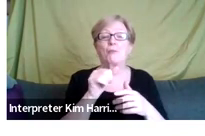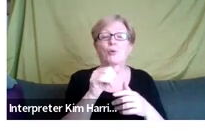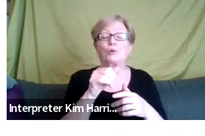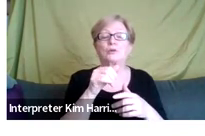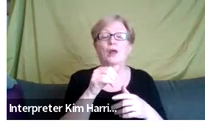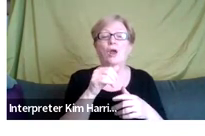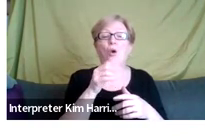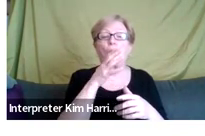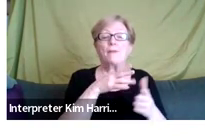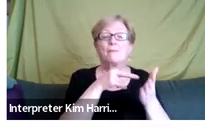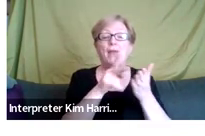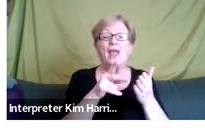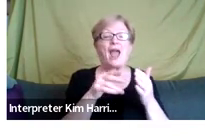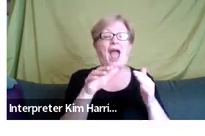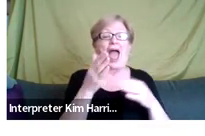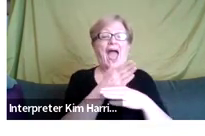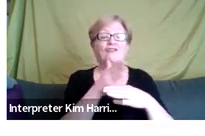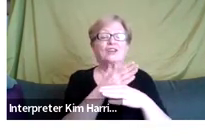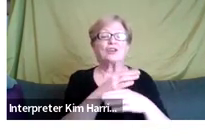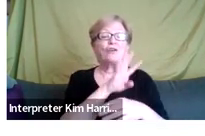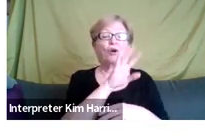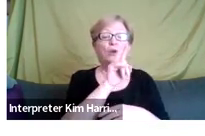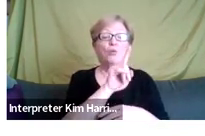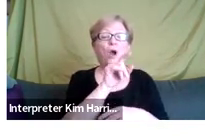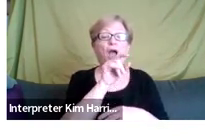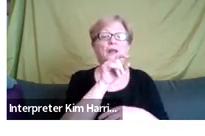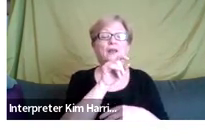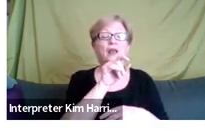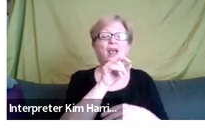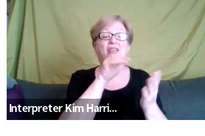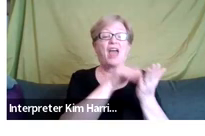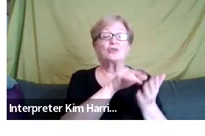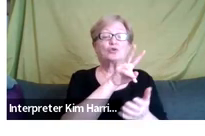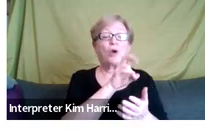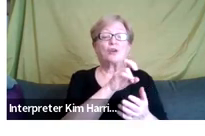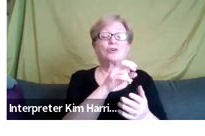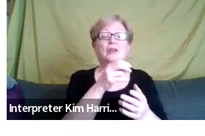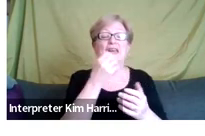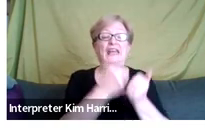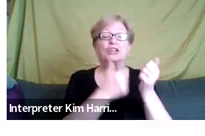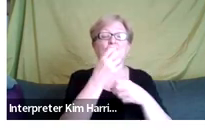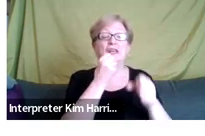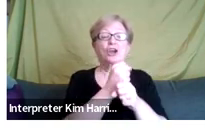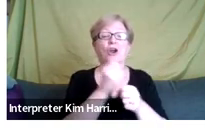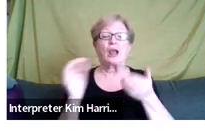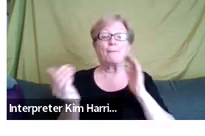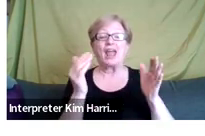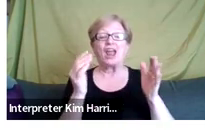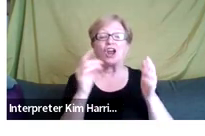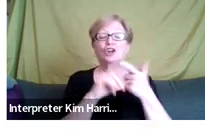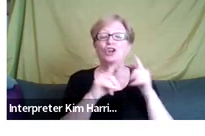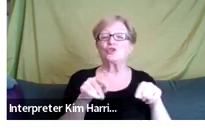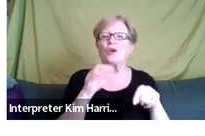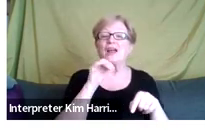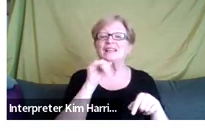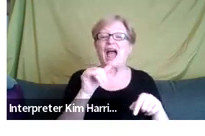$41,200 per year, which is less than, wages when it comes to, not